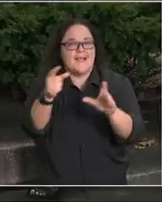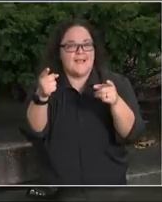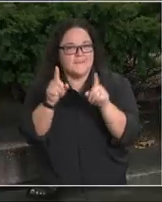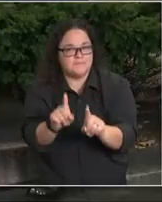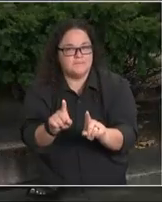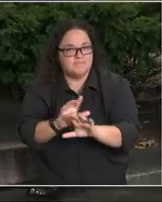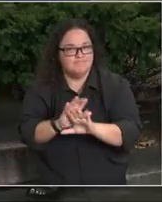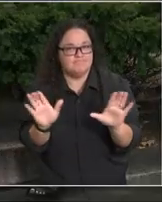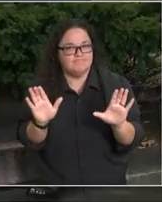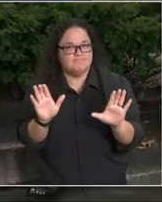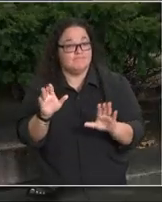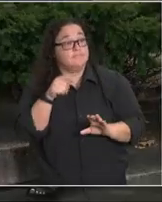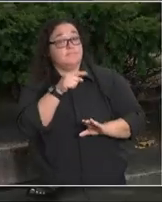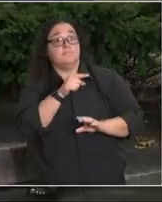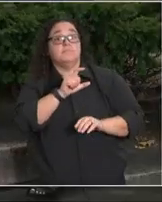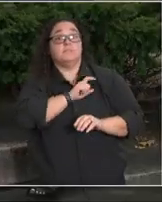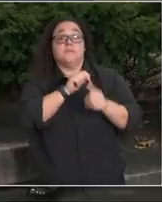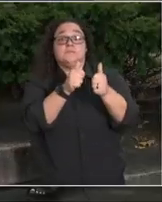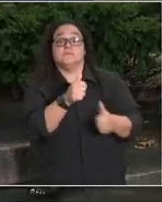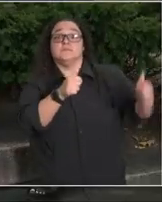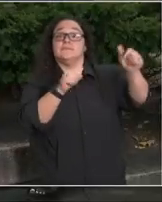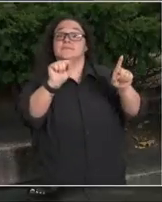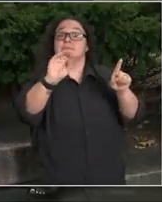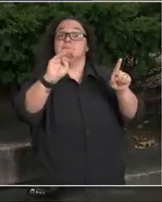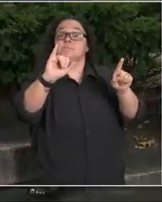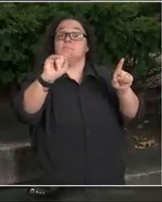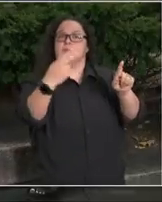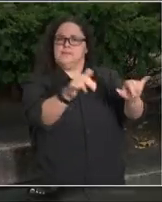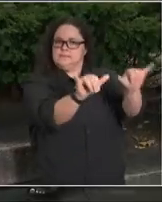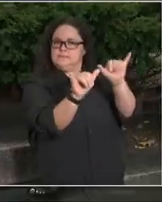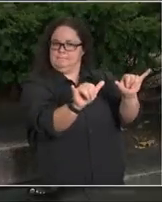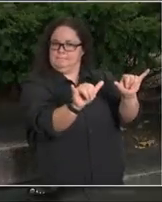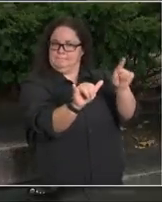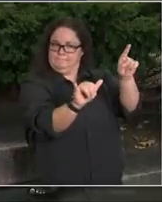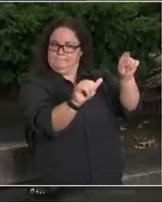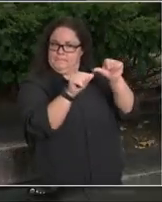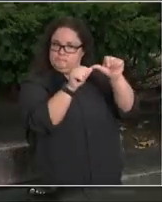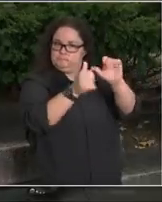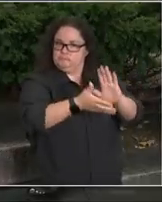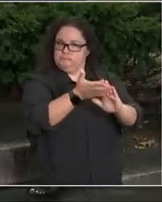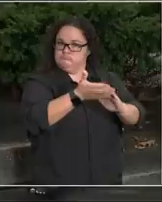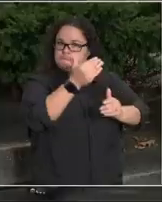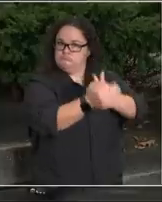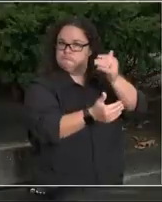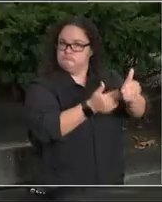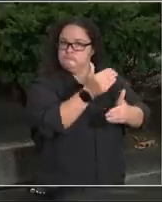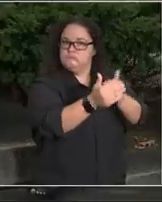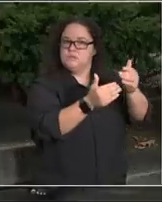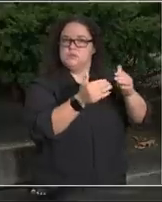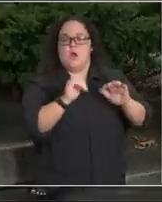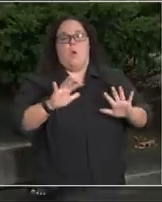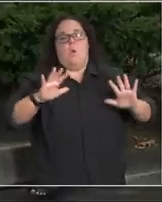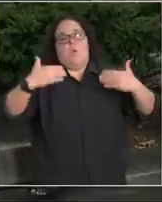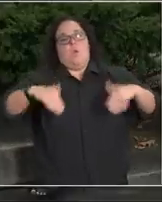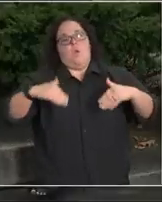the supervision of our mayor. Very important win for Home Rule today.